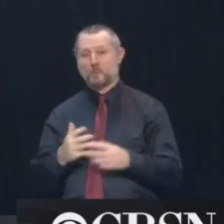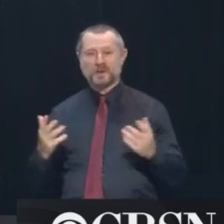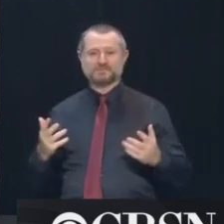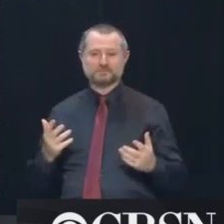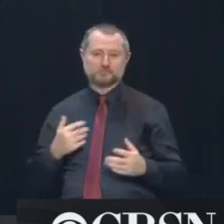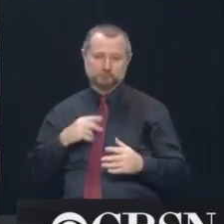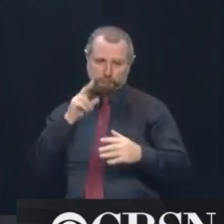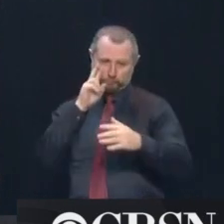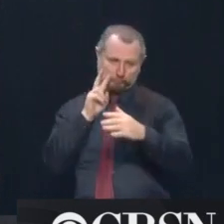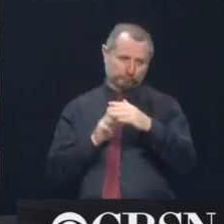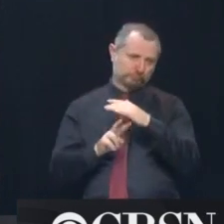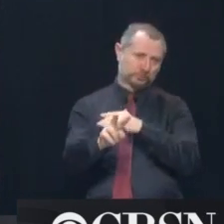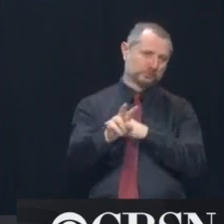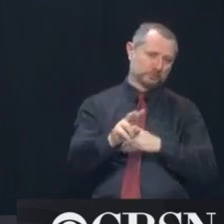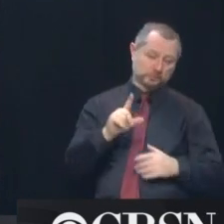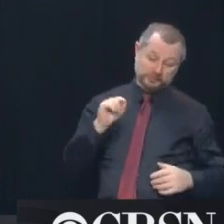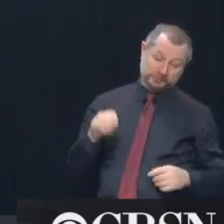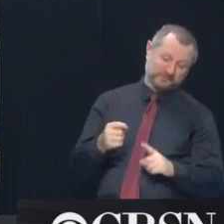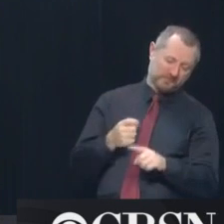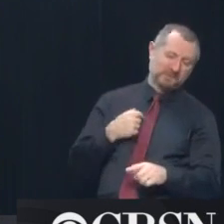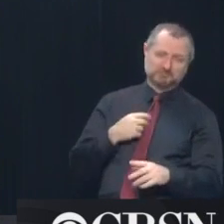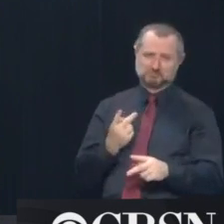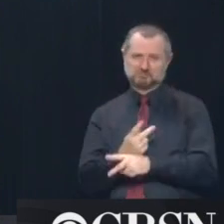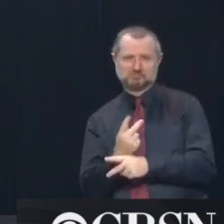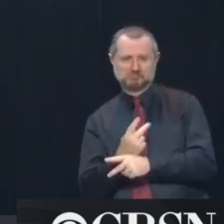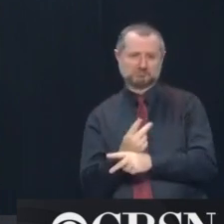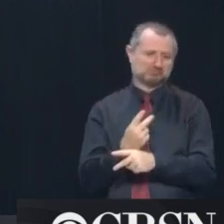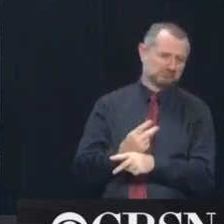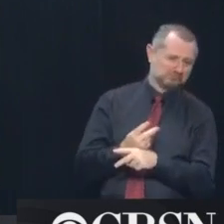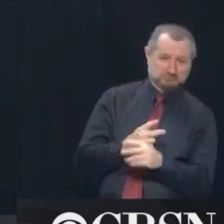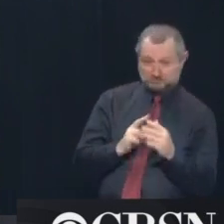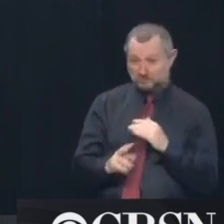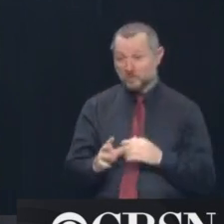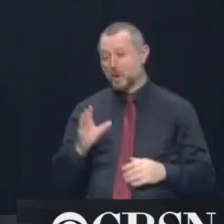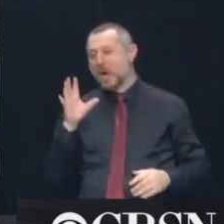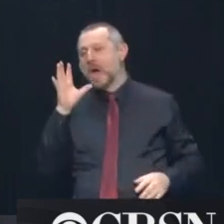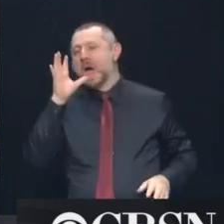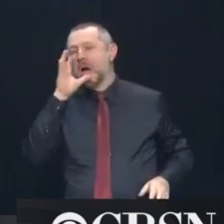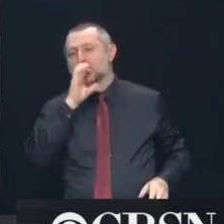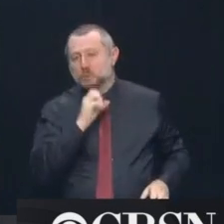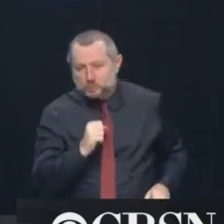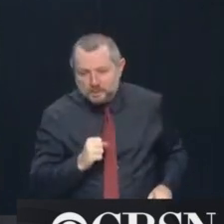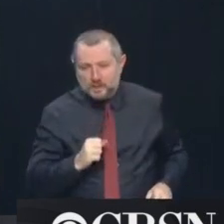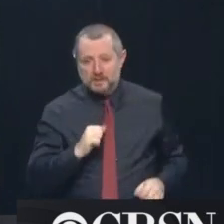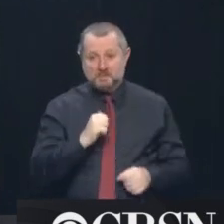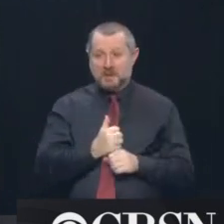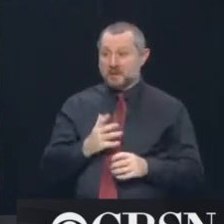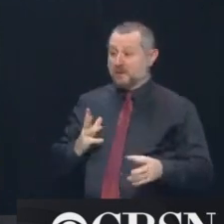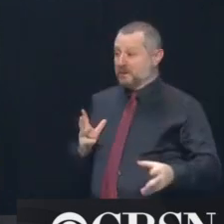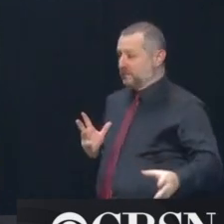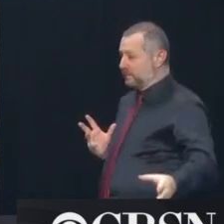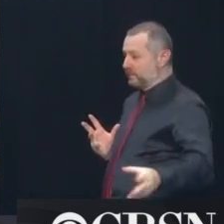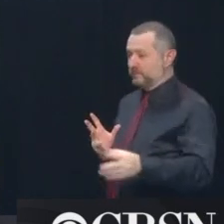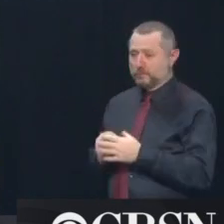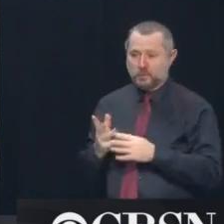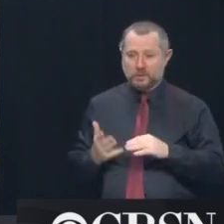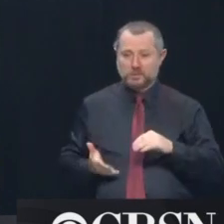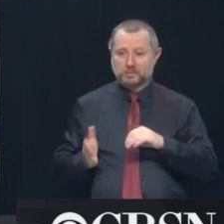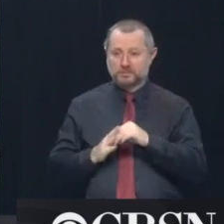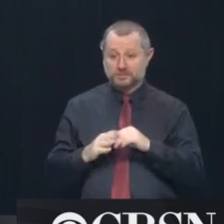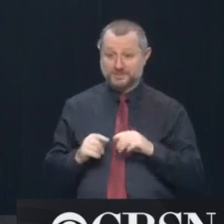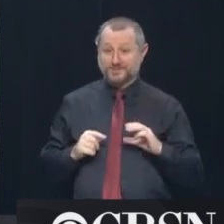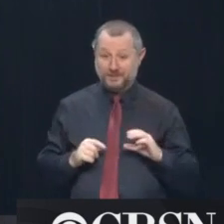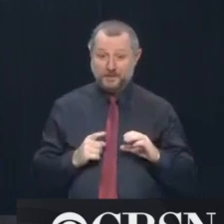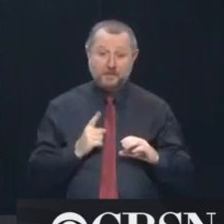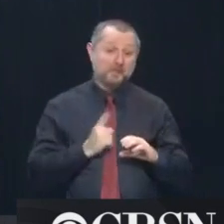The projection is, let's assume, with all this increased social activity for the holiday